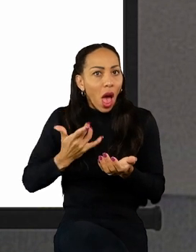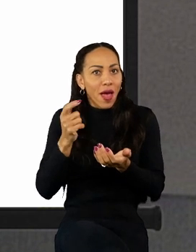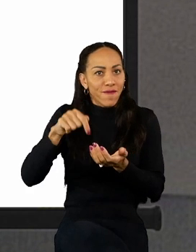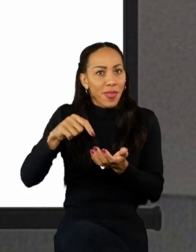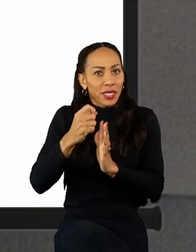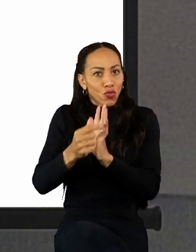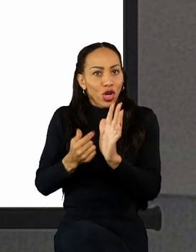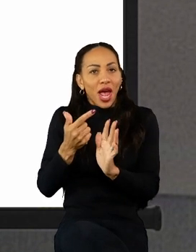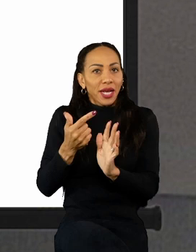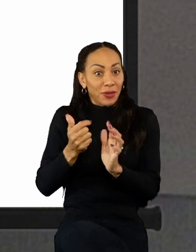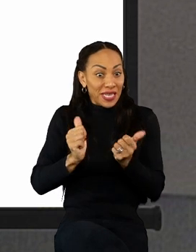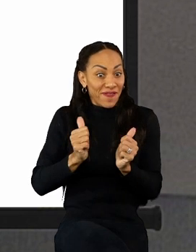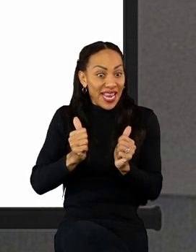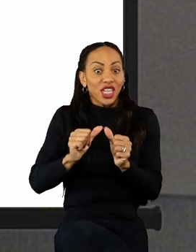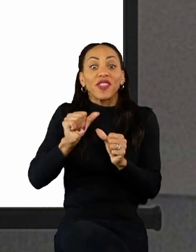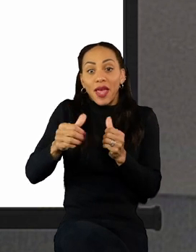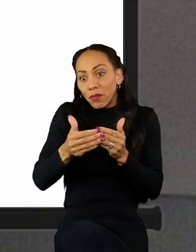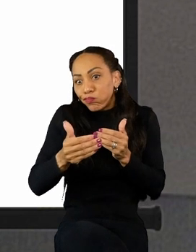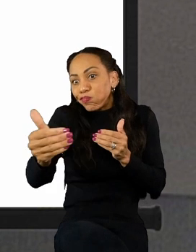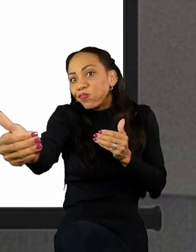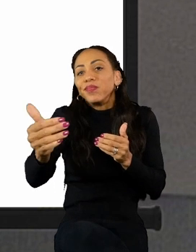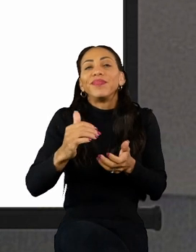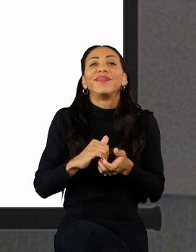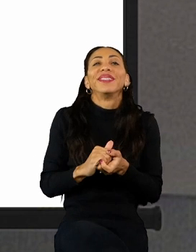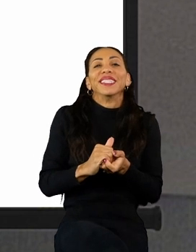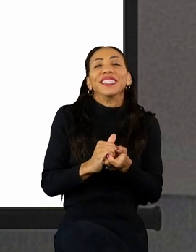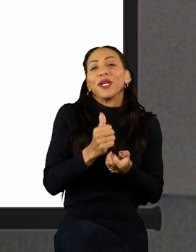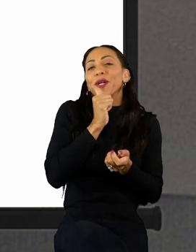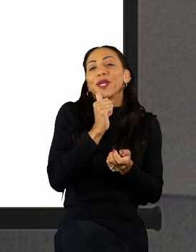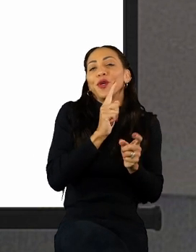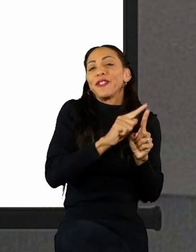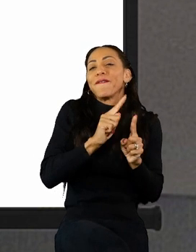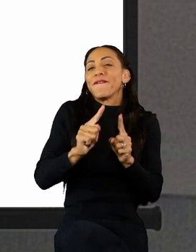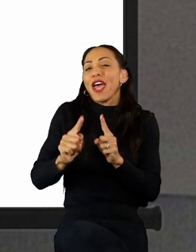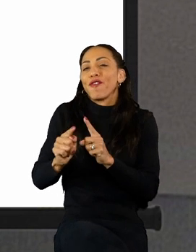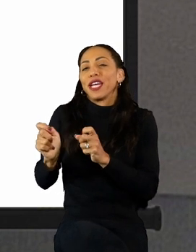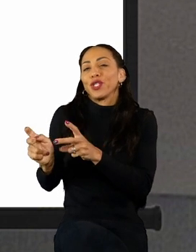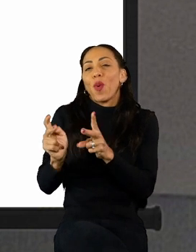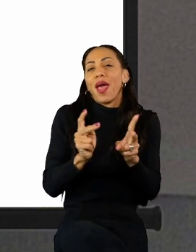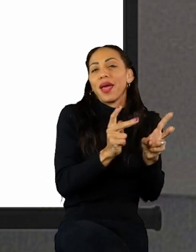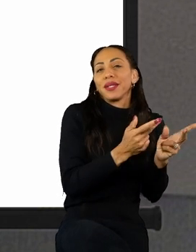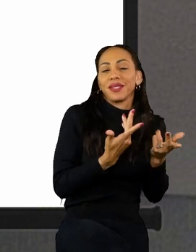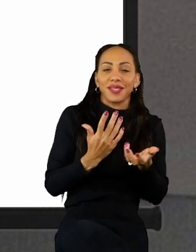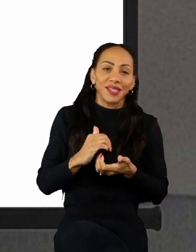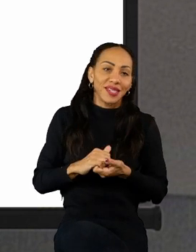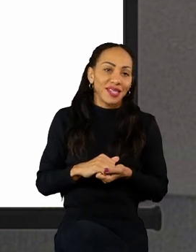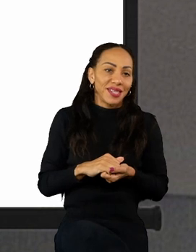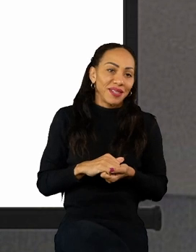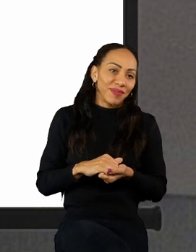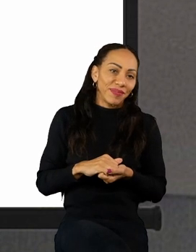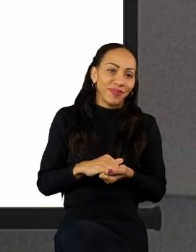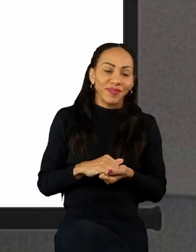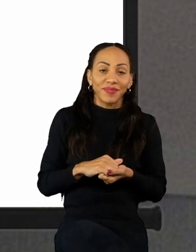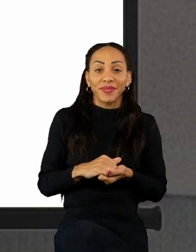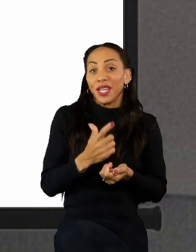that these resources could be used in a wide variety of ways that might be a kind of